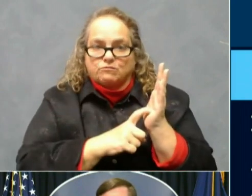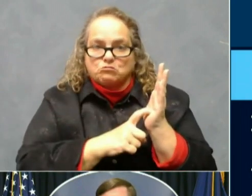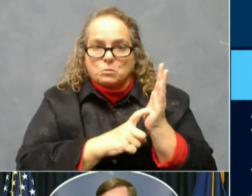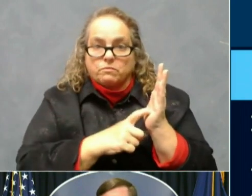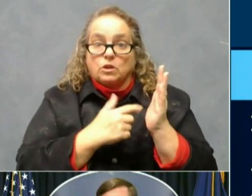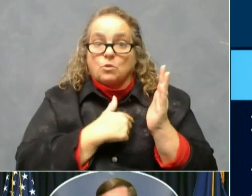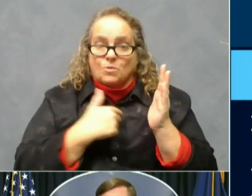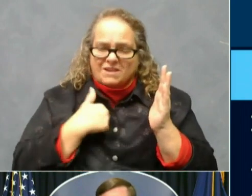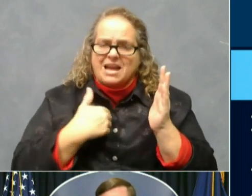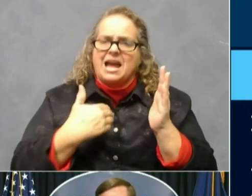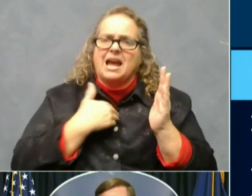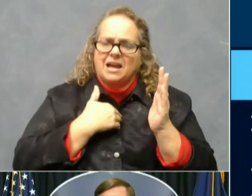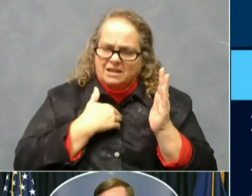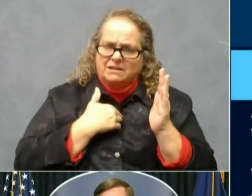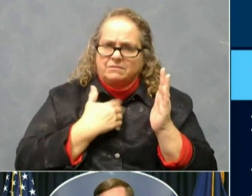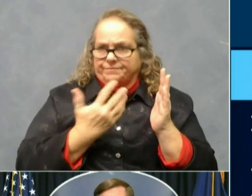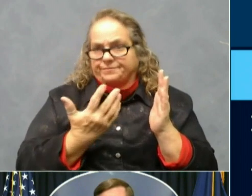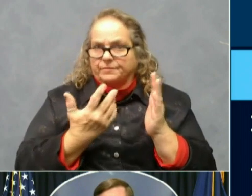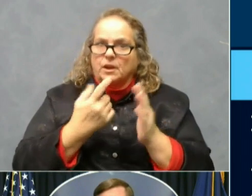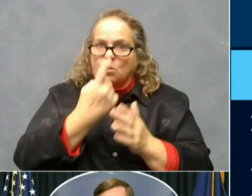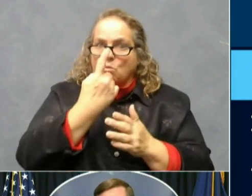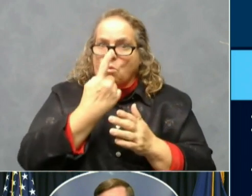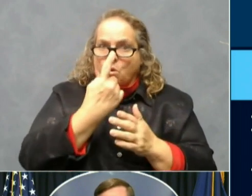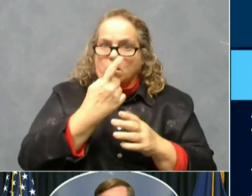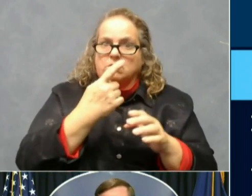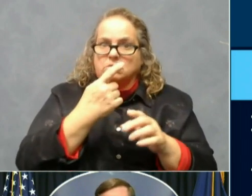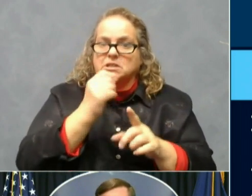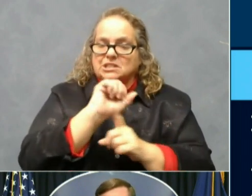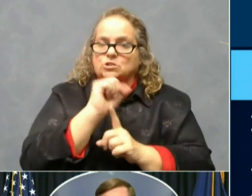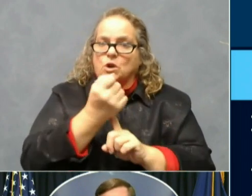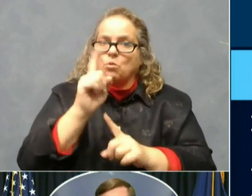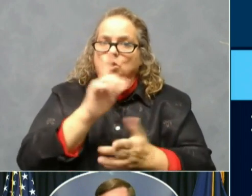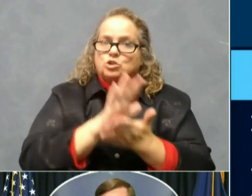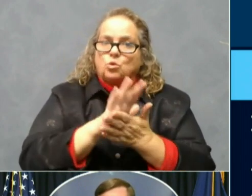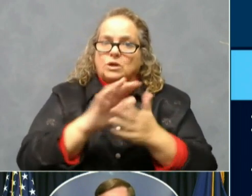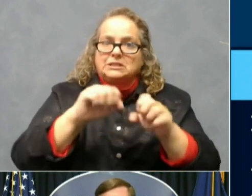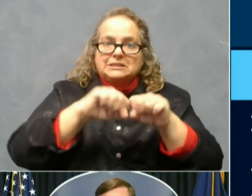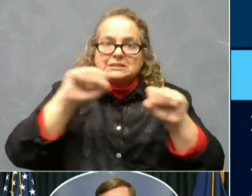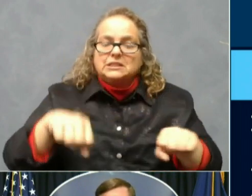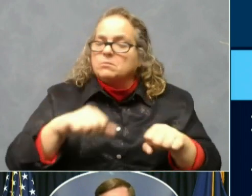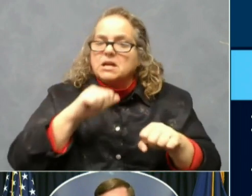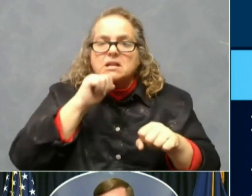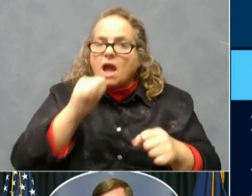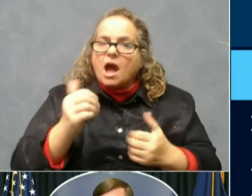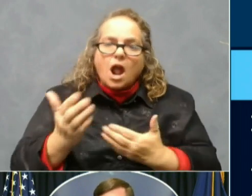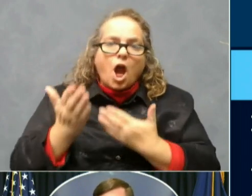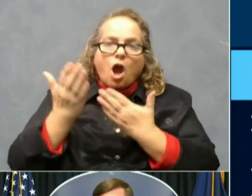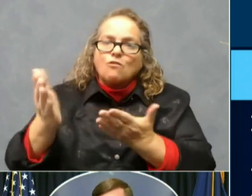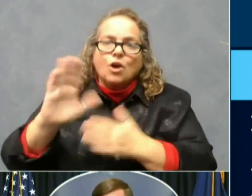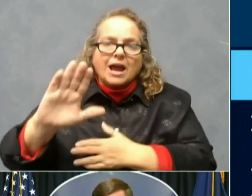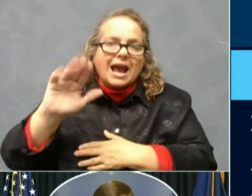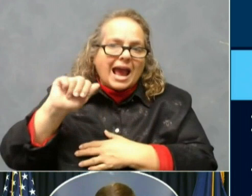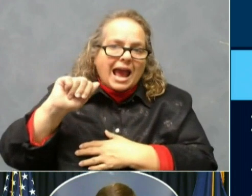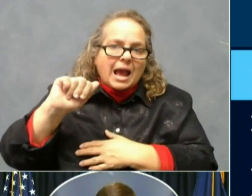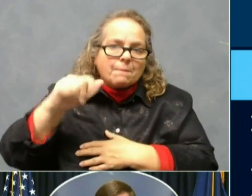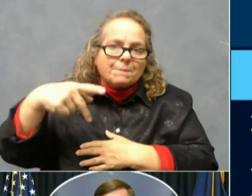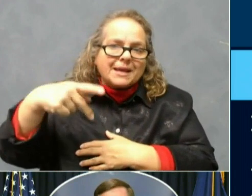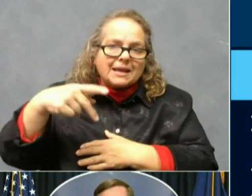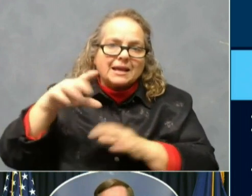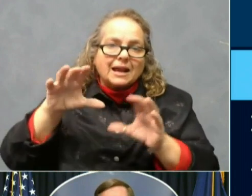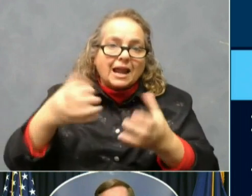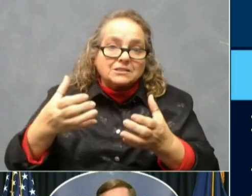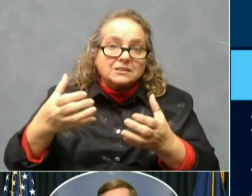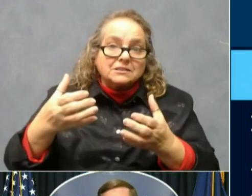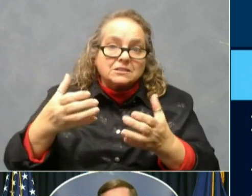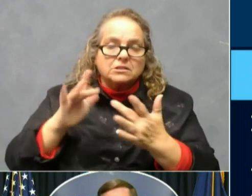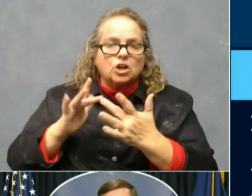one instance of a school system that did not offer its AP classes virtually, meaning we had